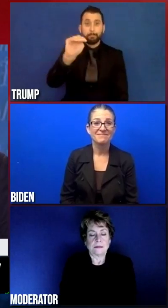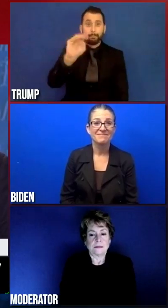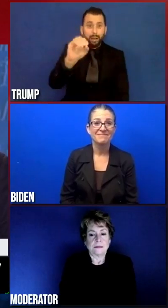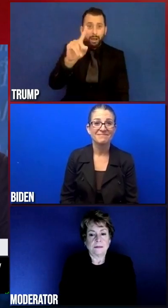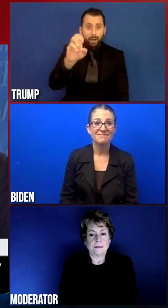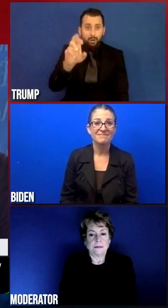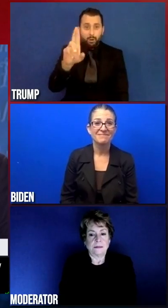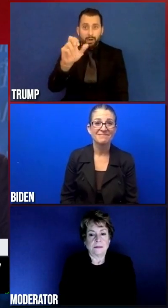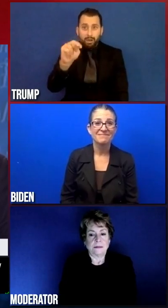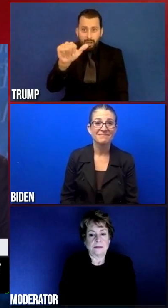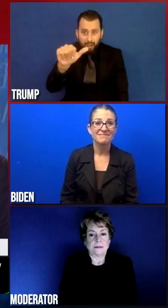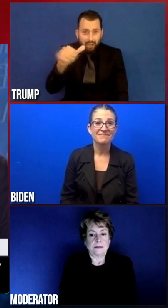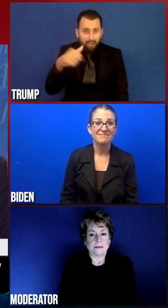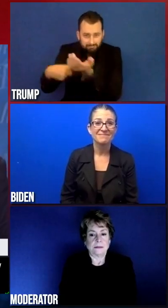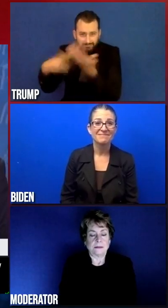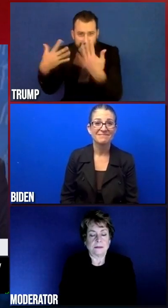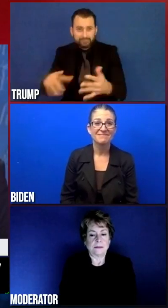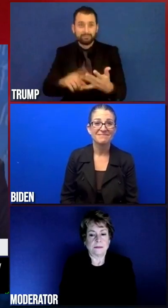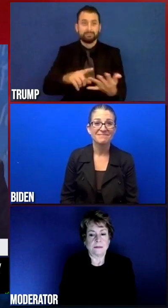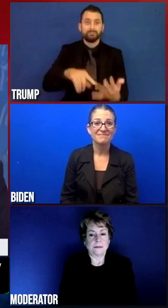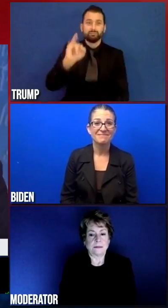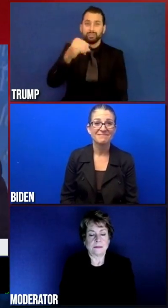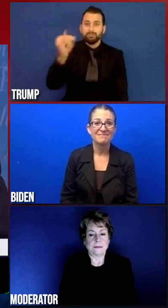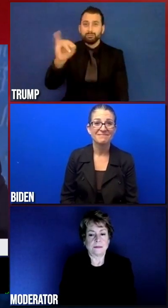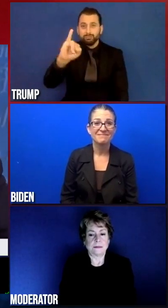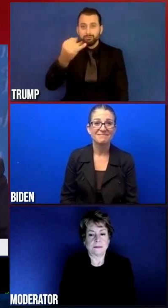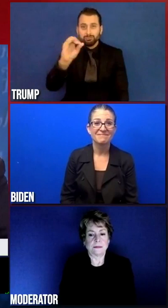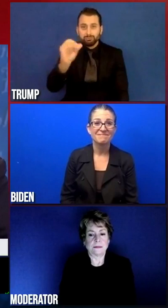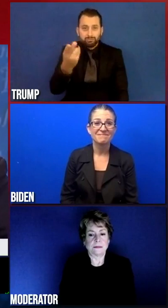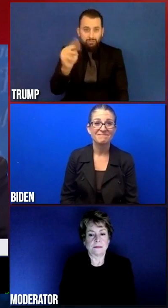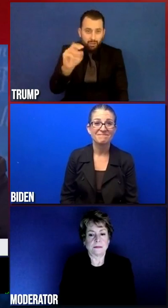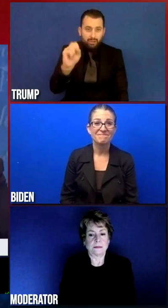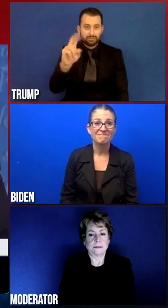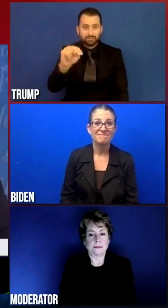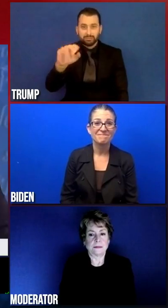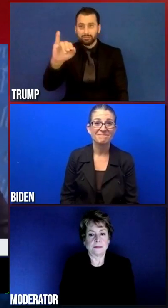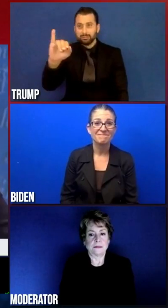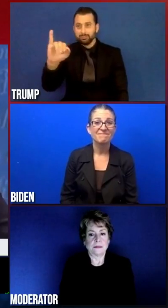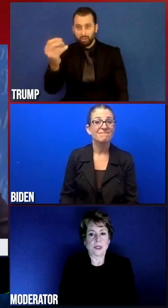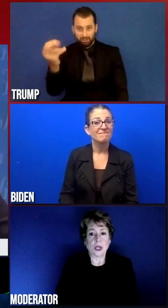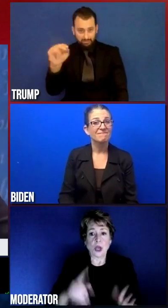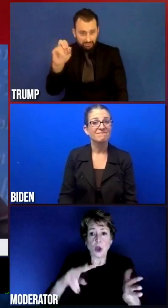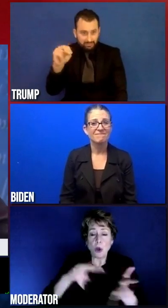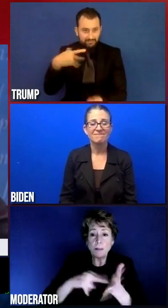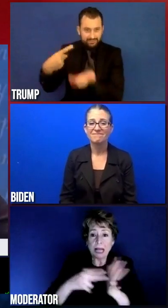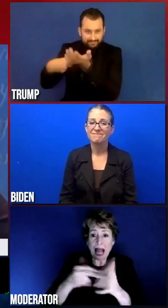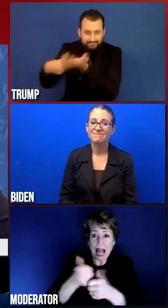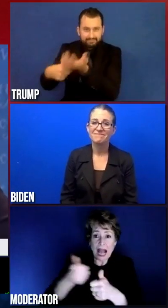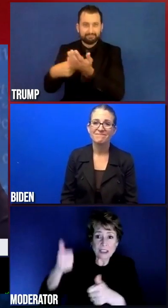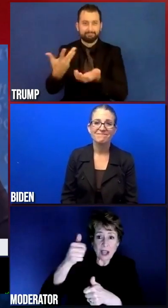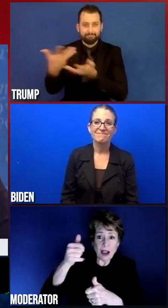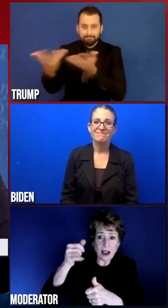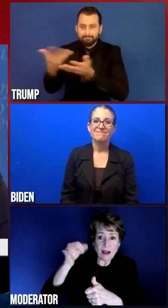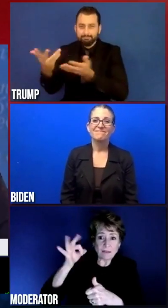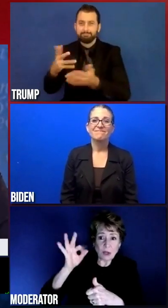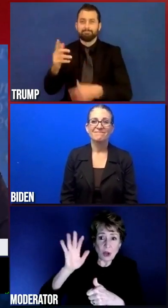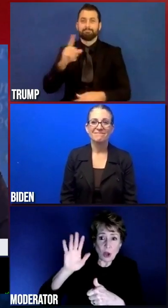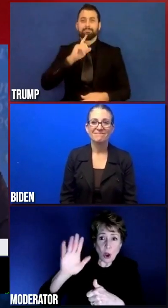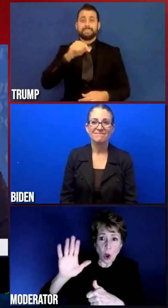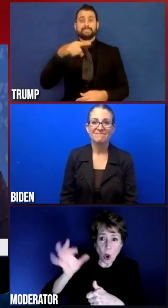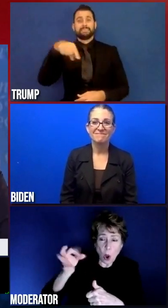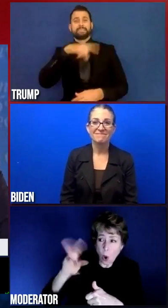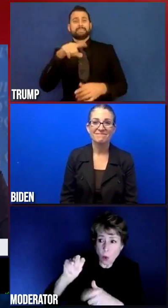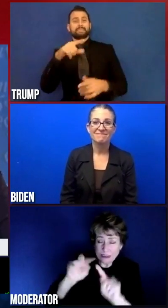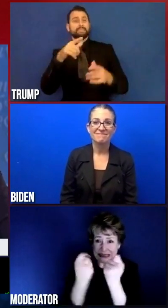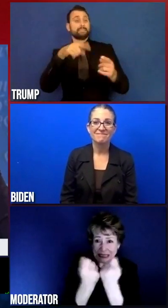political because the left, or I don't know if I call them left, I don't know what I call them. So you're suggesting that the head of your Operation Warp Speed, Dr. Slaoui? I disagree with him. Yeah, no, I disagree with both